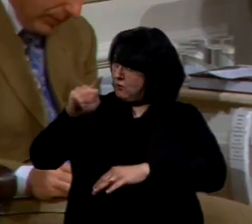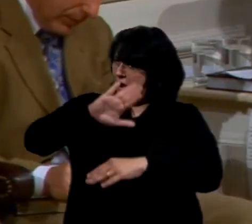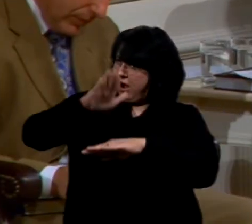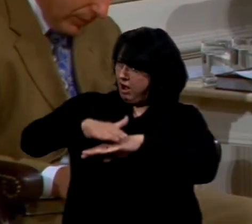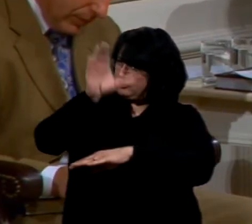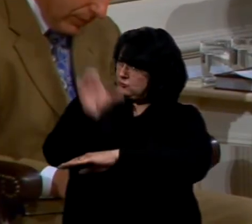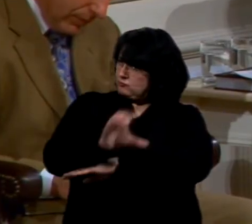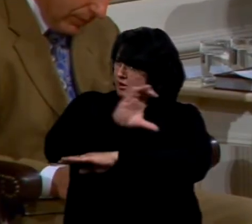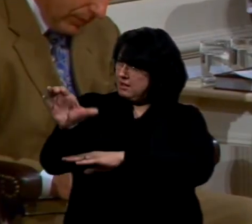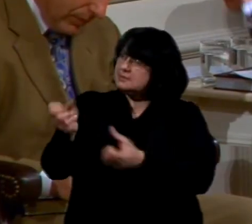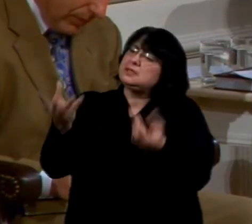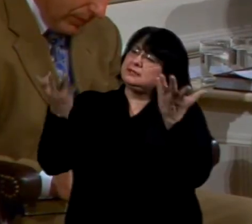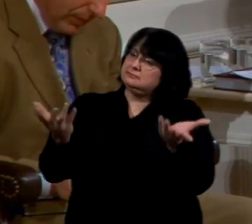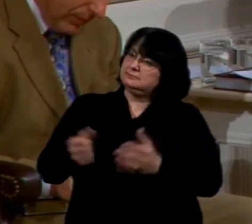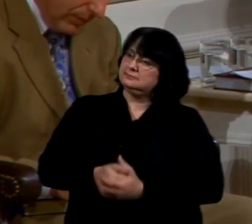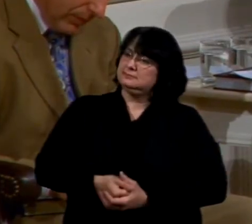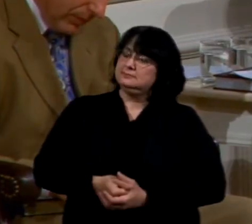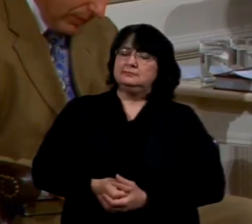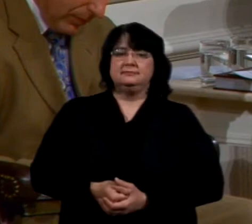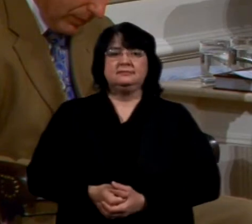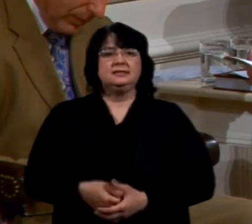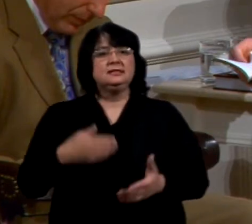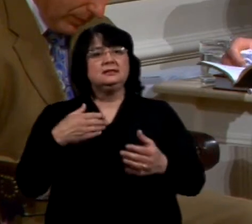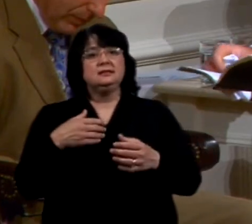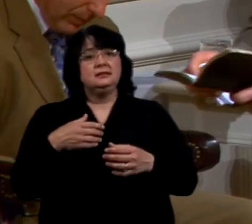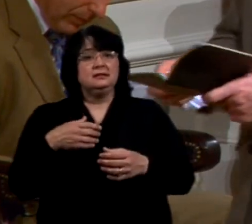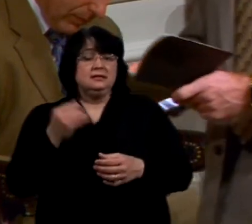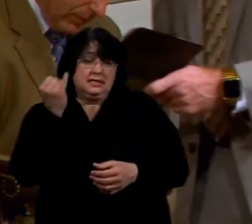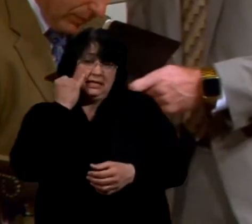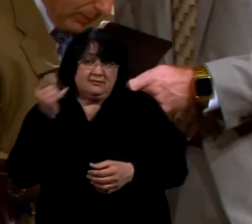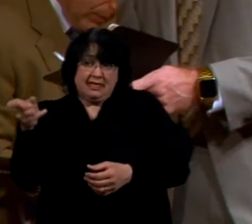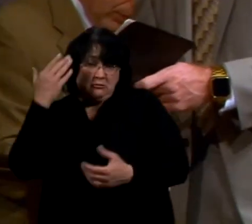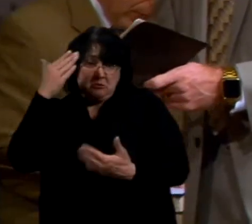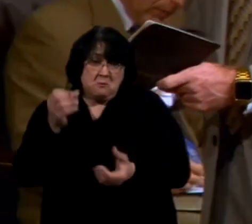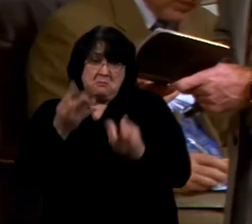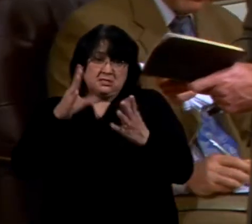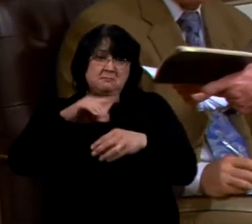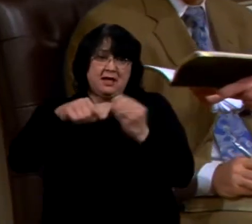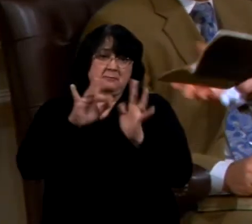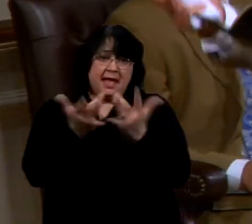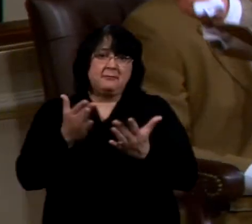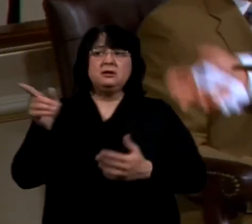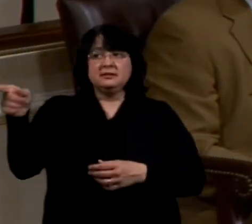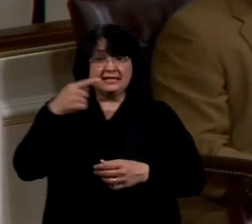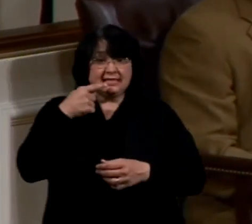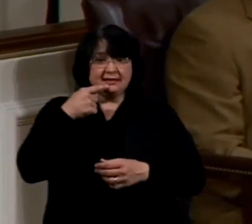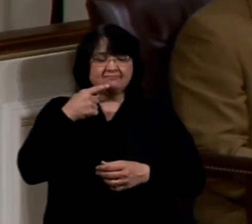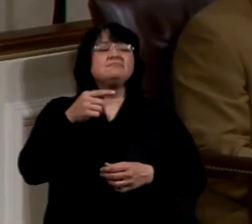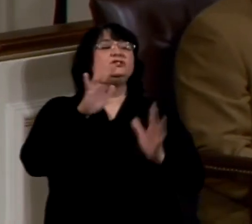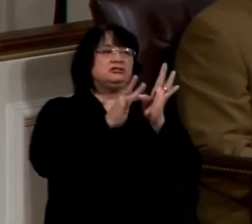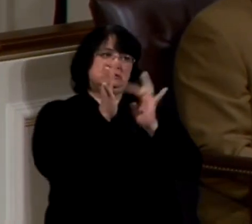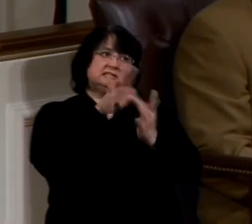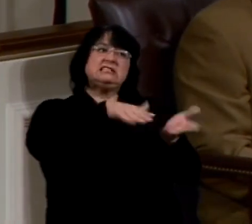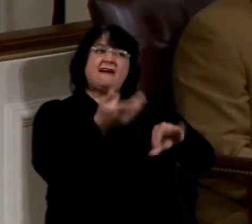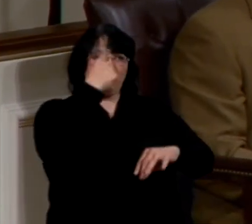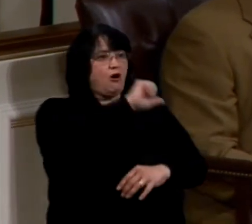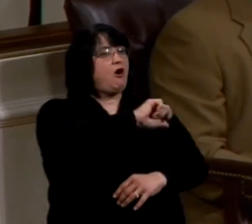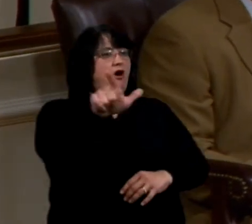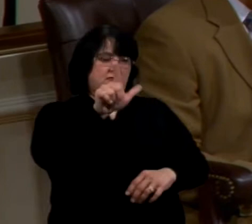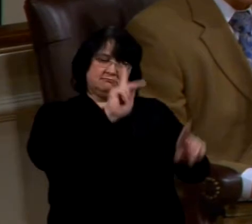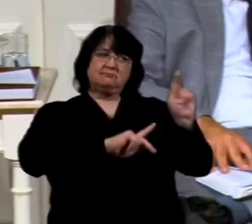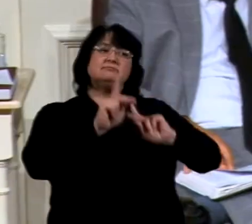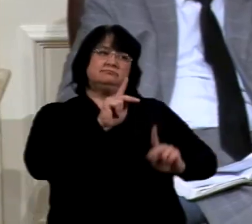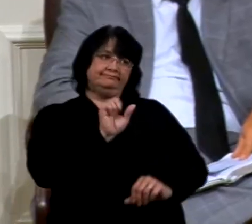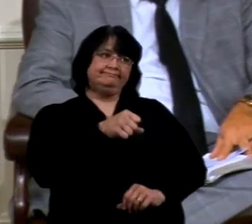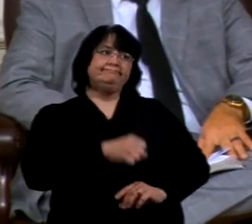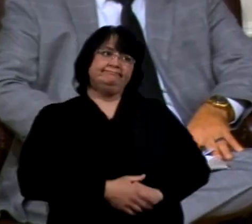cross? Even someone that don't know it's about the Bible, you know what they're going to tell you surprisingly? Everybody.